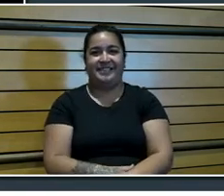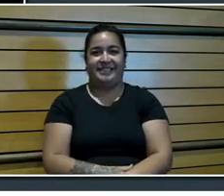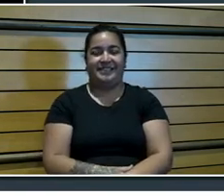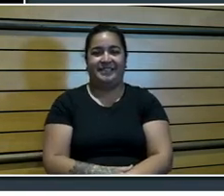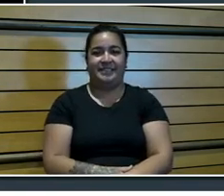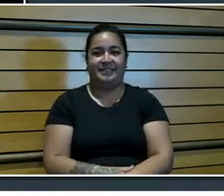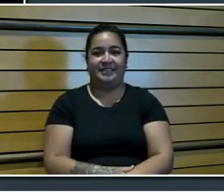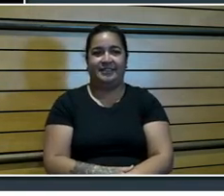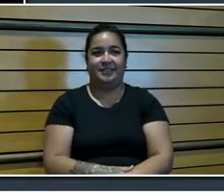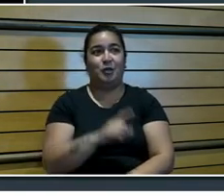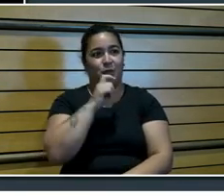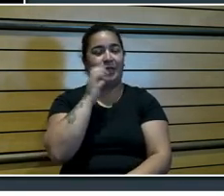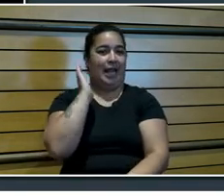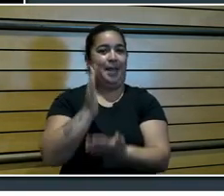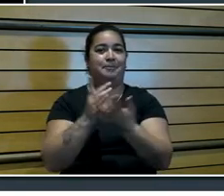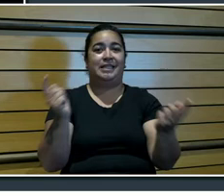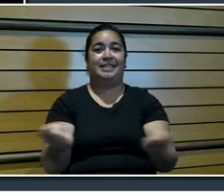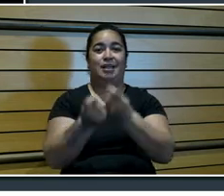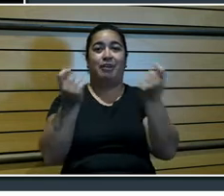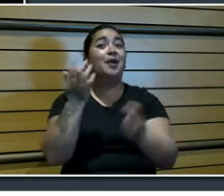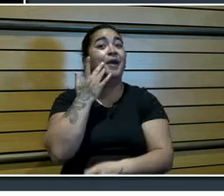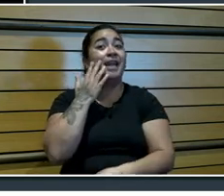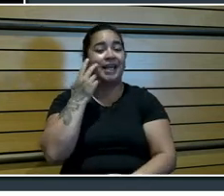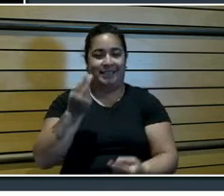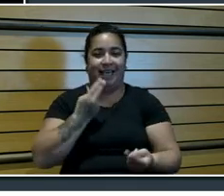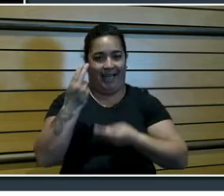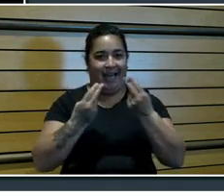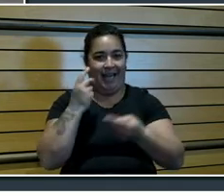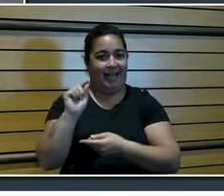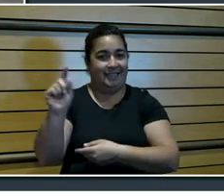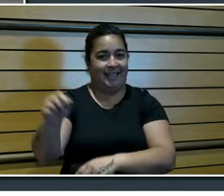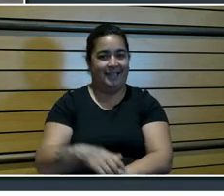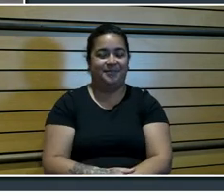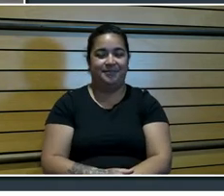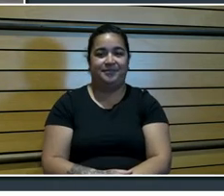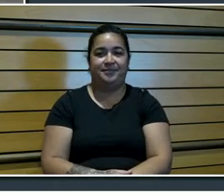will definitely be celebrating over the dinner break. Thank you, Your Worship.